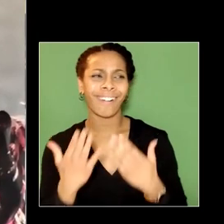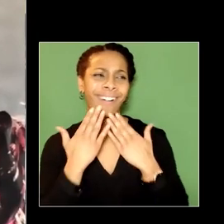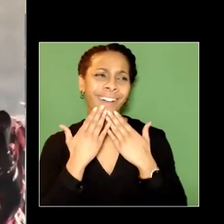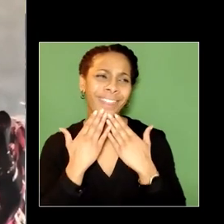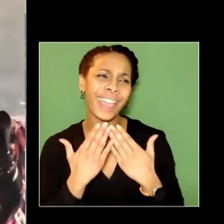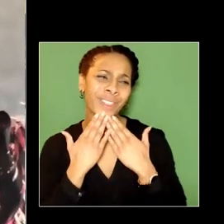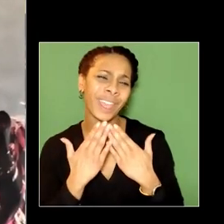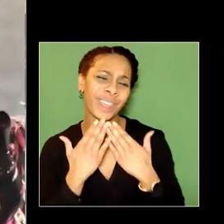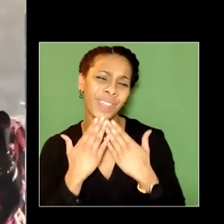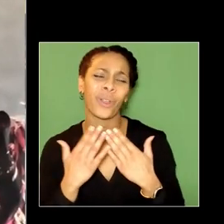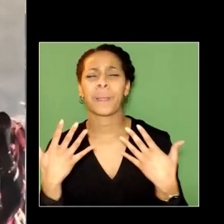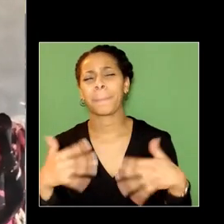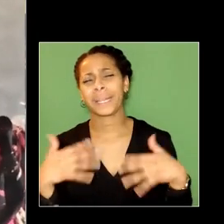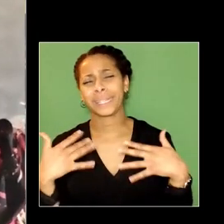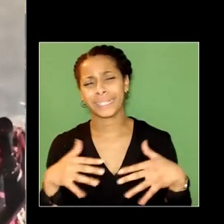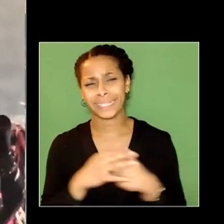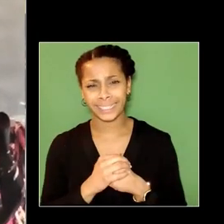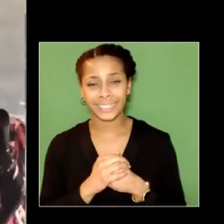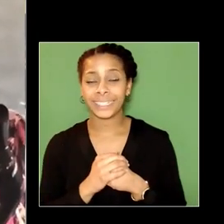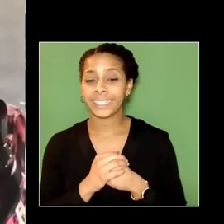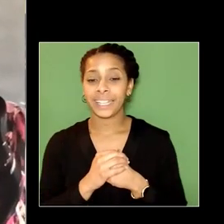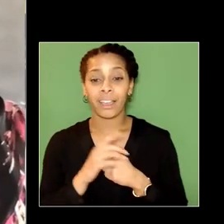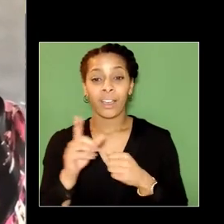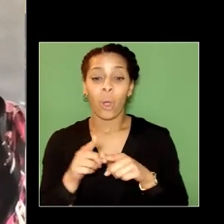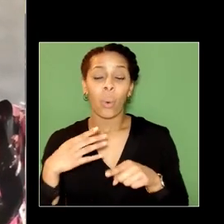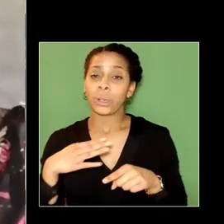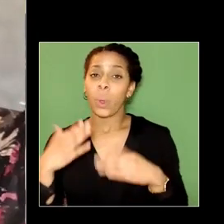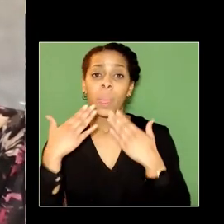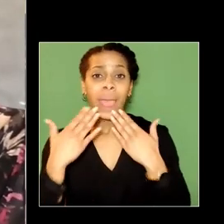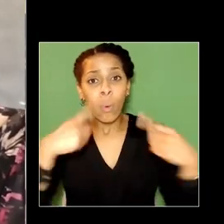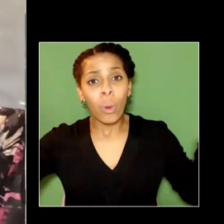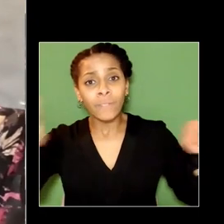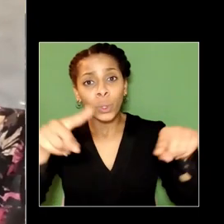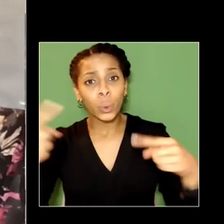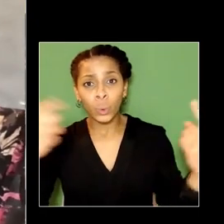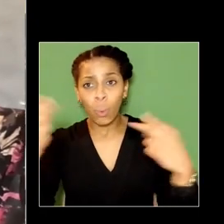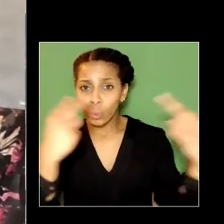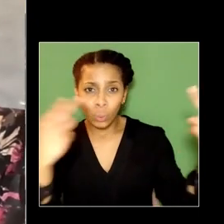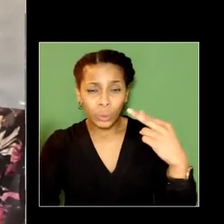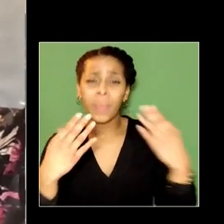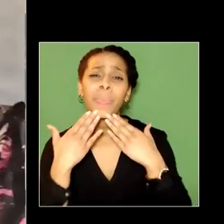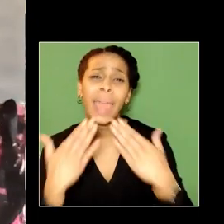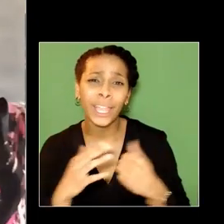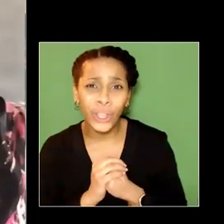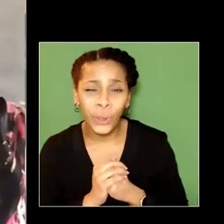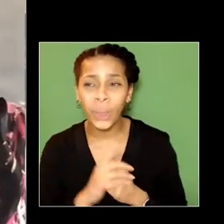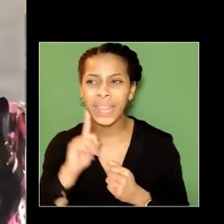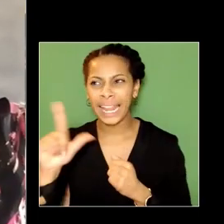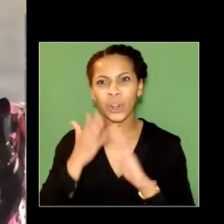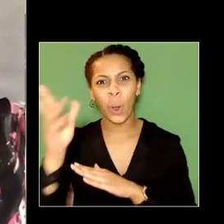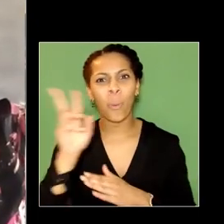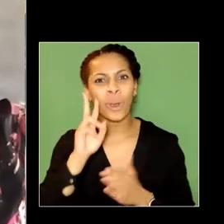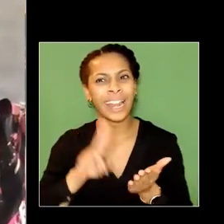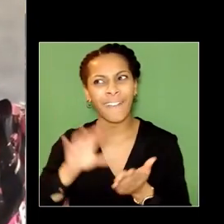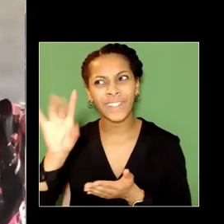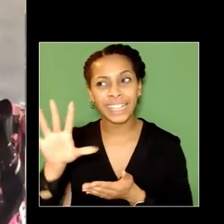Thank you. It was wonderful. Thank you everyone that joined us. And good night. Lynette needs to go to Netflix. Those of us on UK now. Yeah. Thank